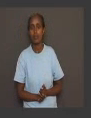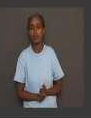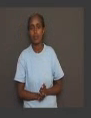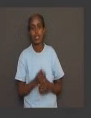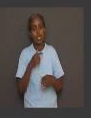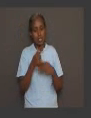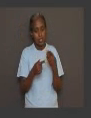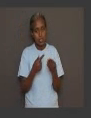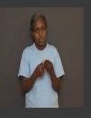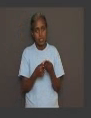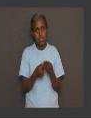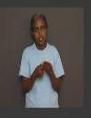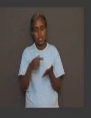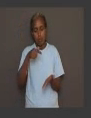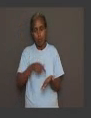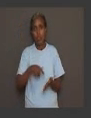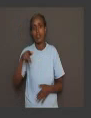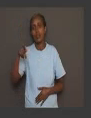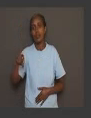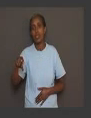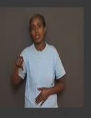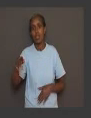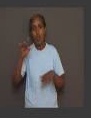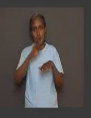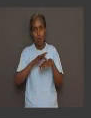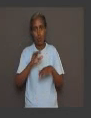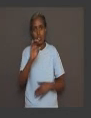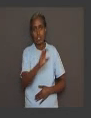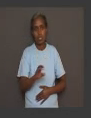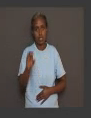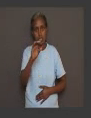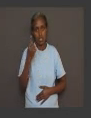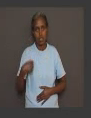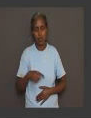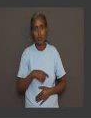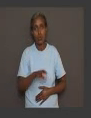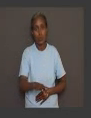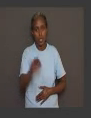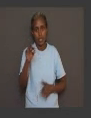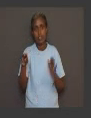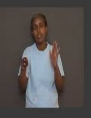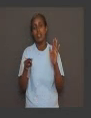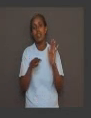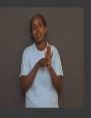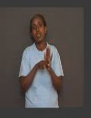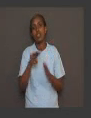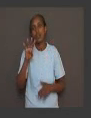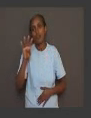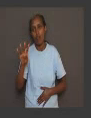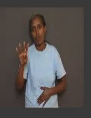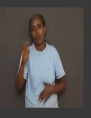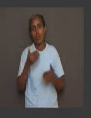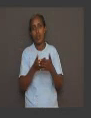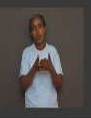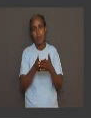Since the point P is on the circle, we get -4